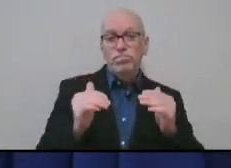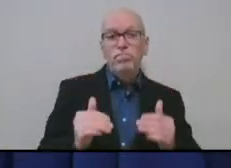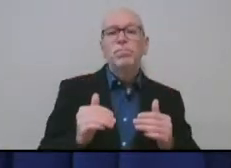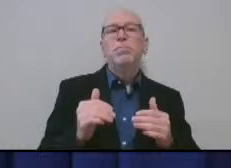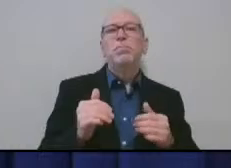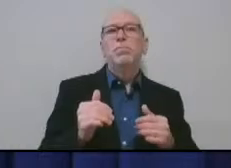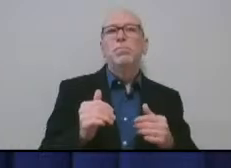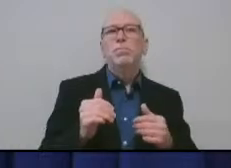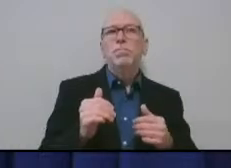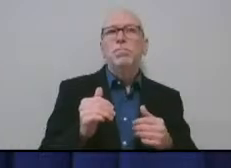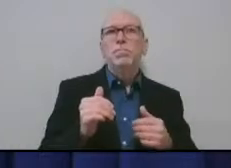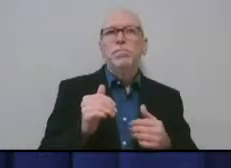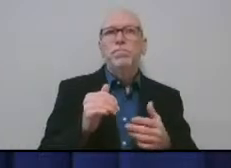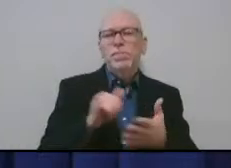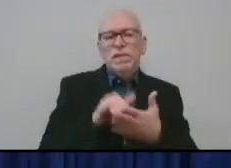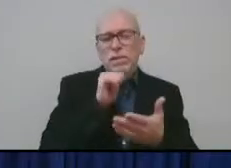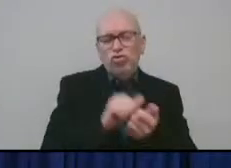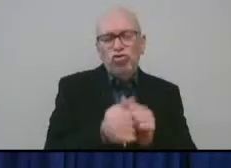that's not changing.